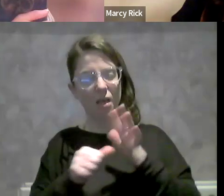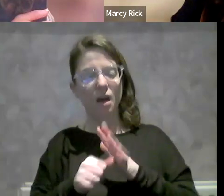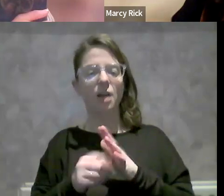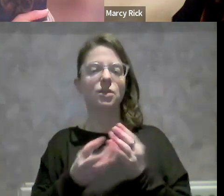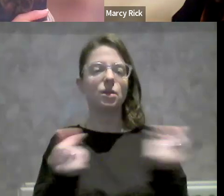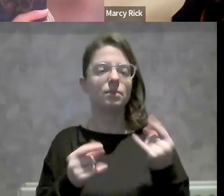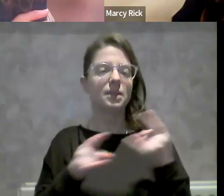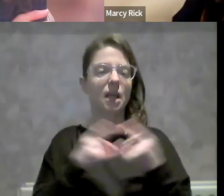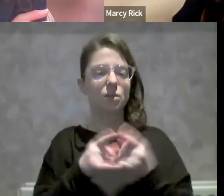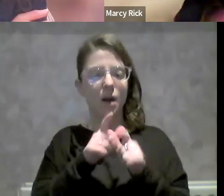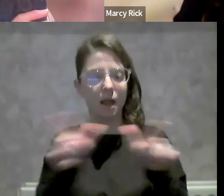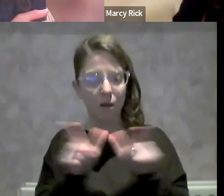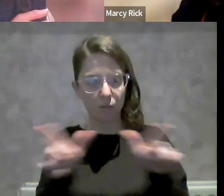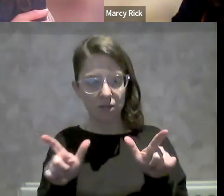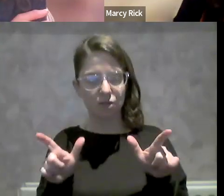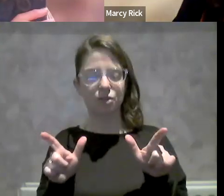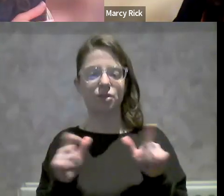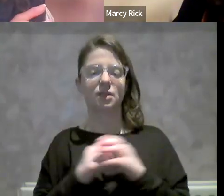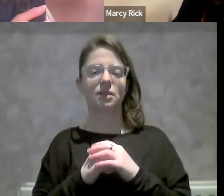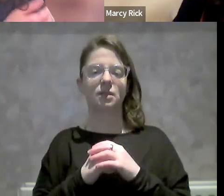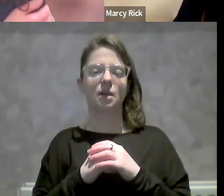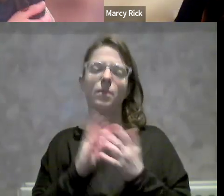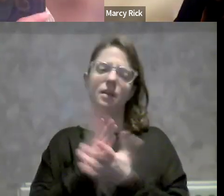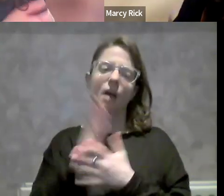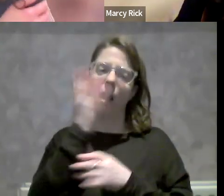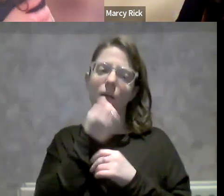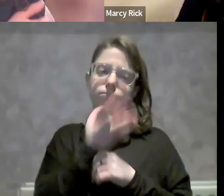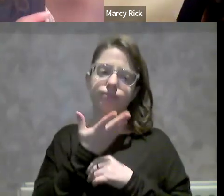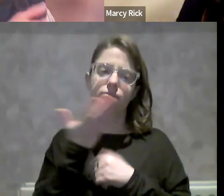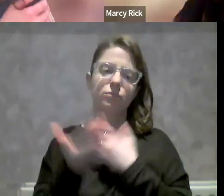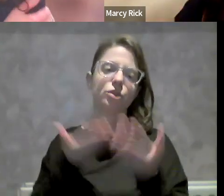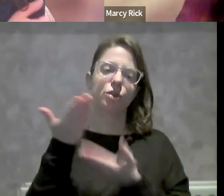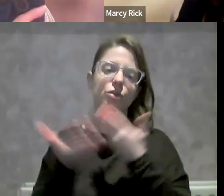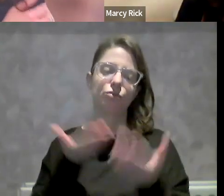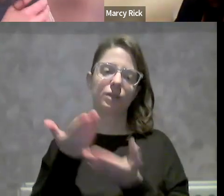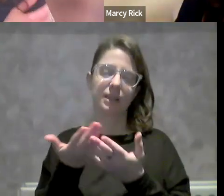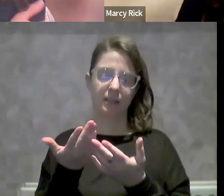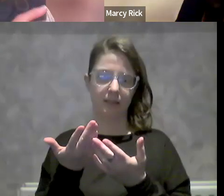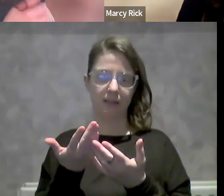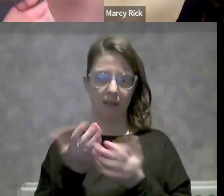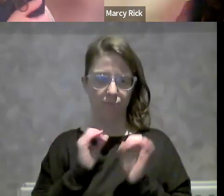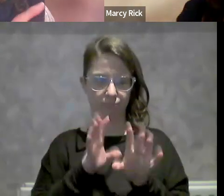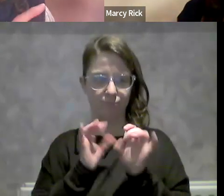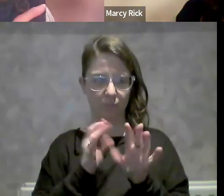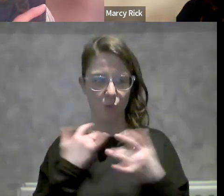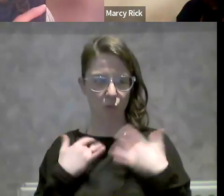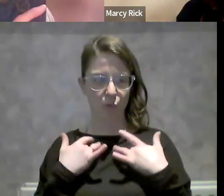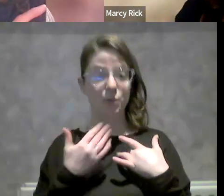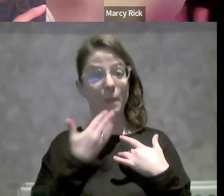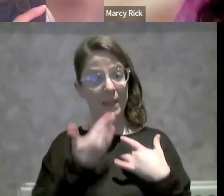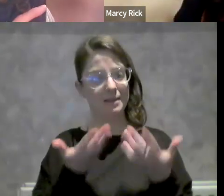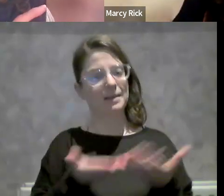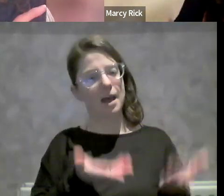language. It's a really gorgeous piece of storytelling and I can't wait for you all to experience it. So without further